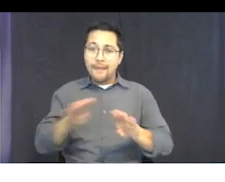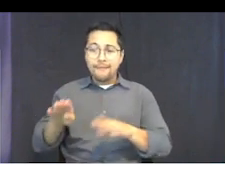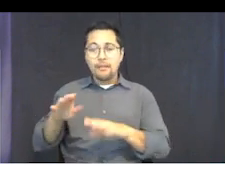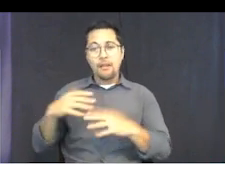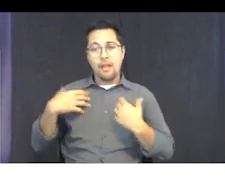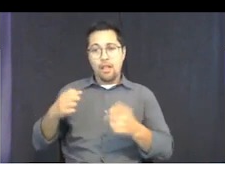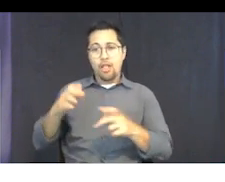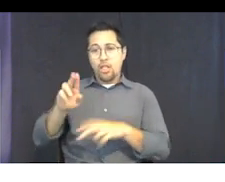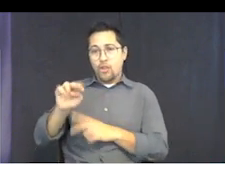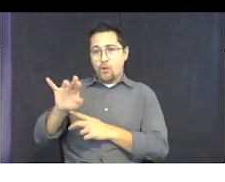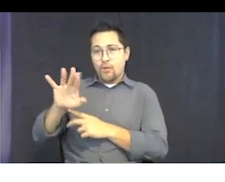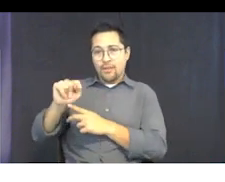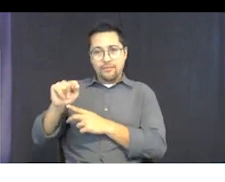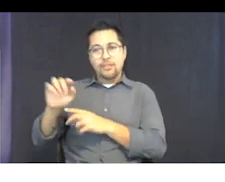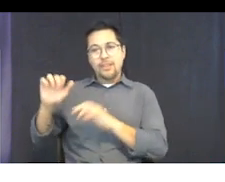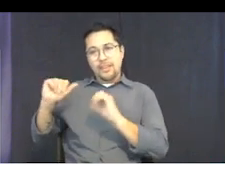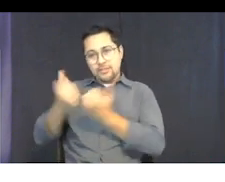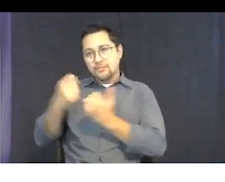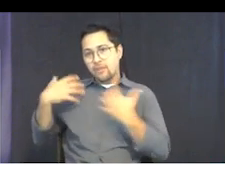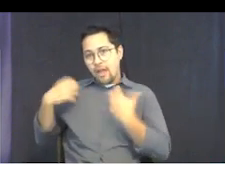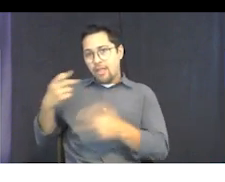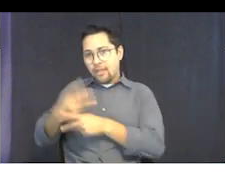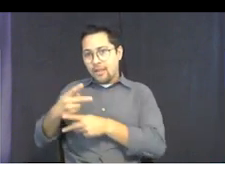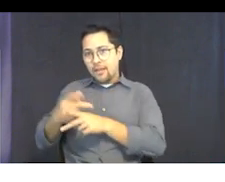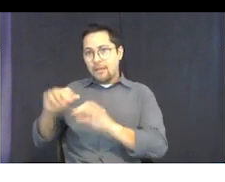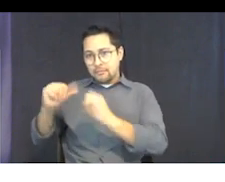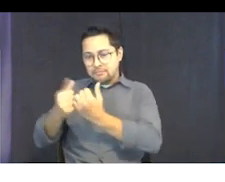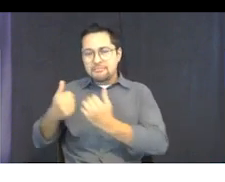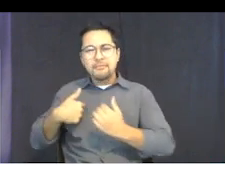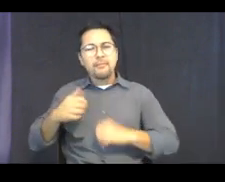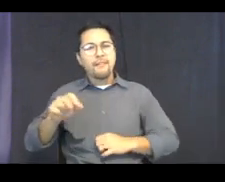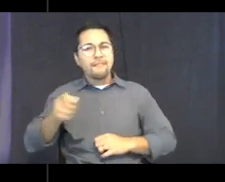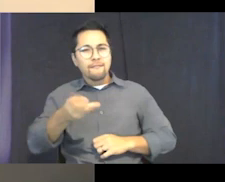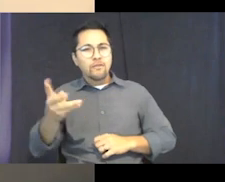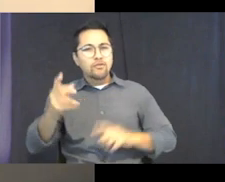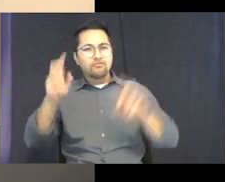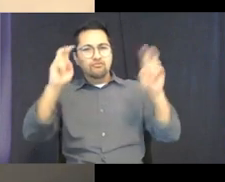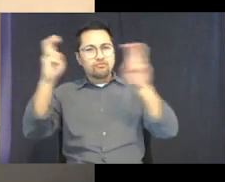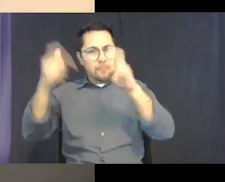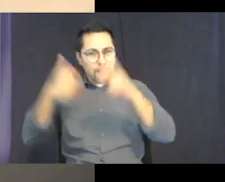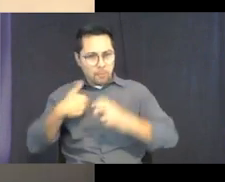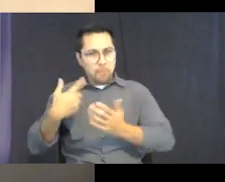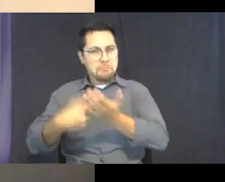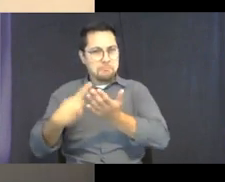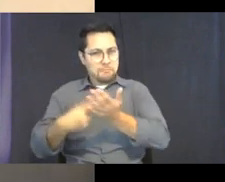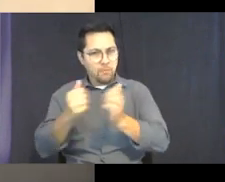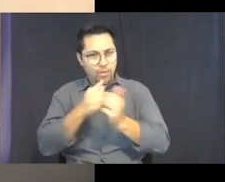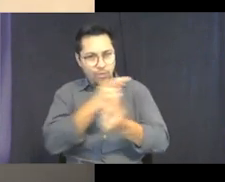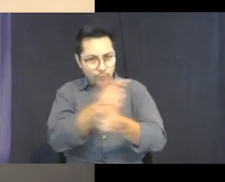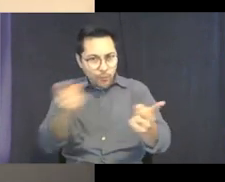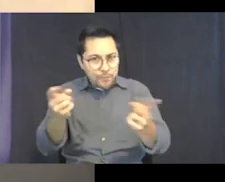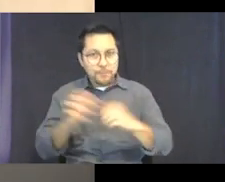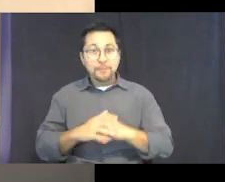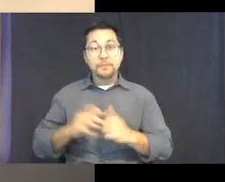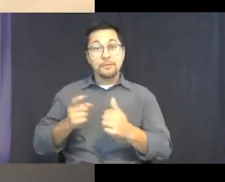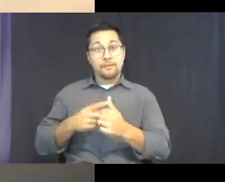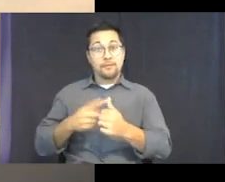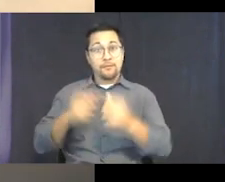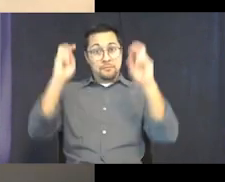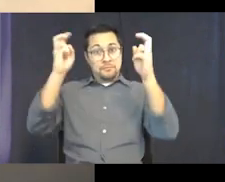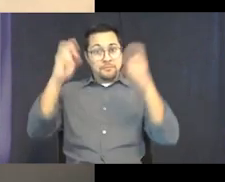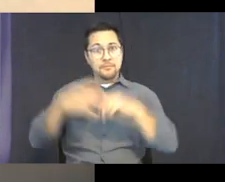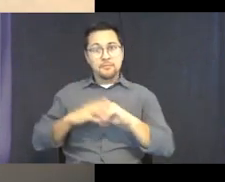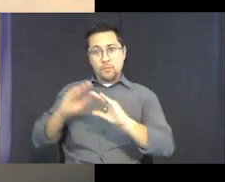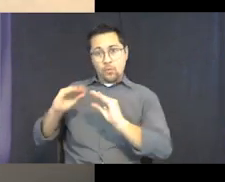the Agency for Healthcare Administration. I have a few topics that I wanted to go over with you today. So the first topic is